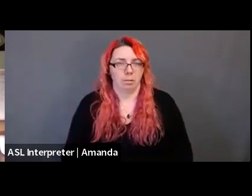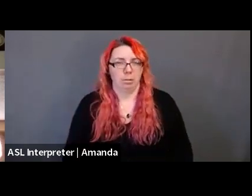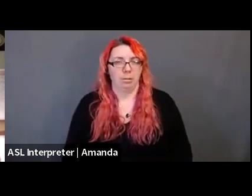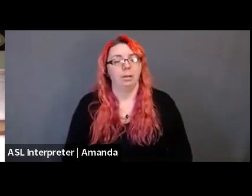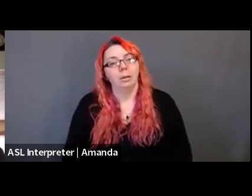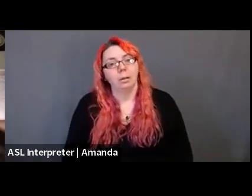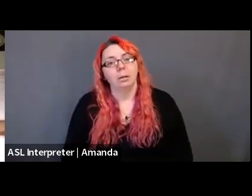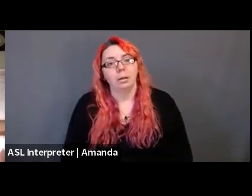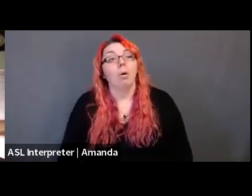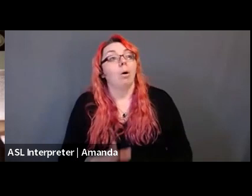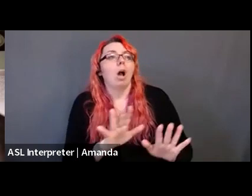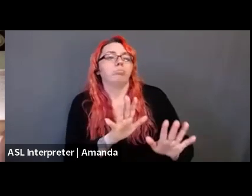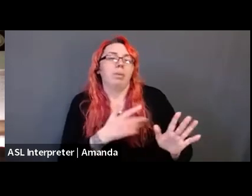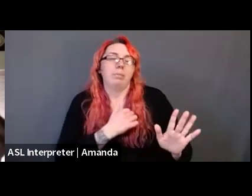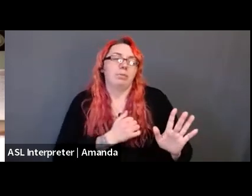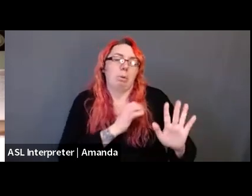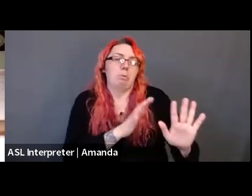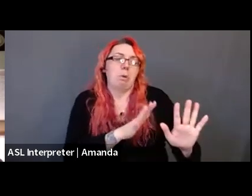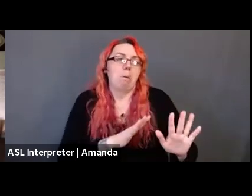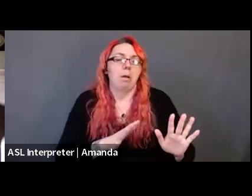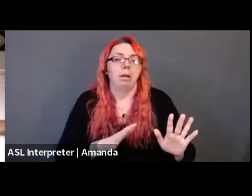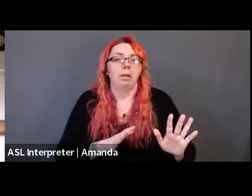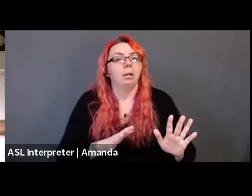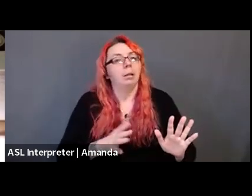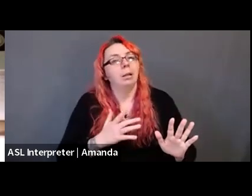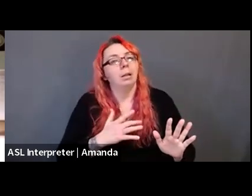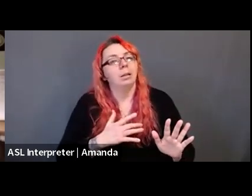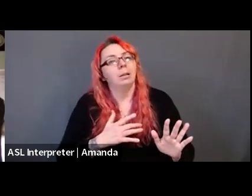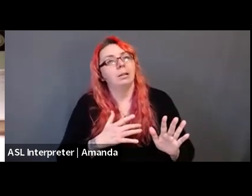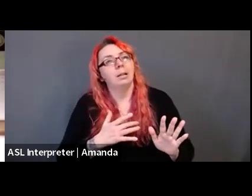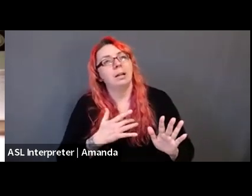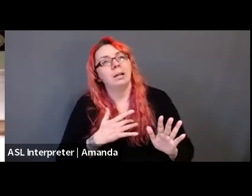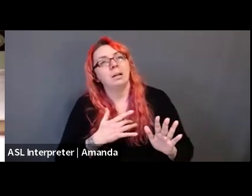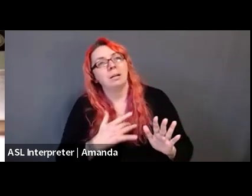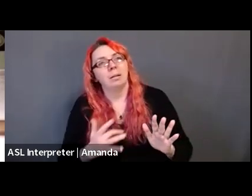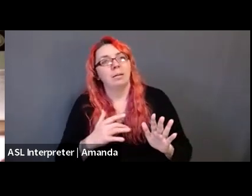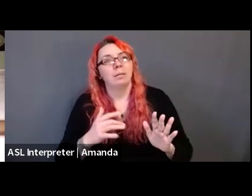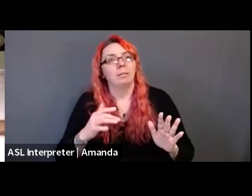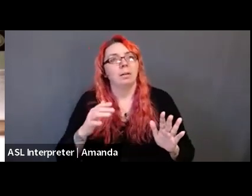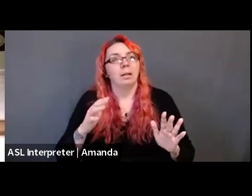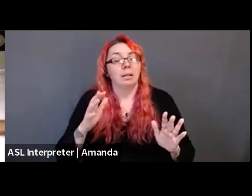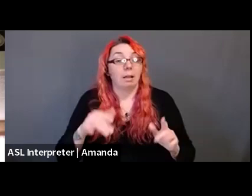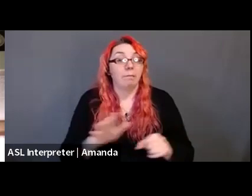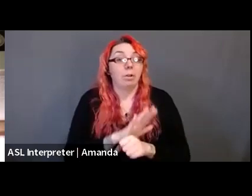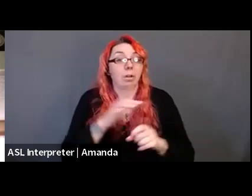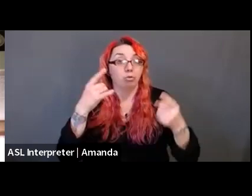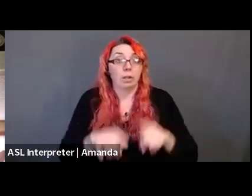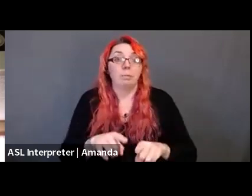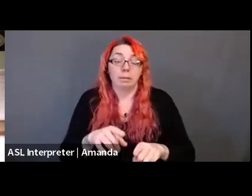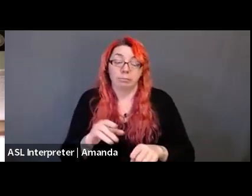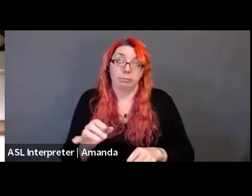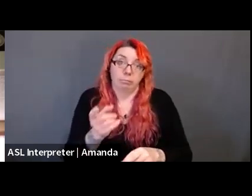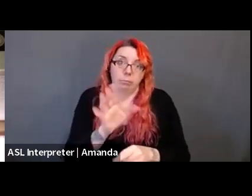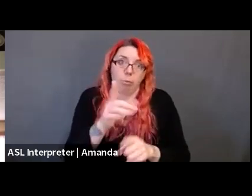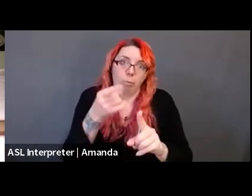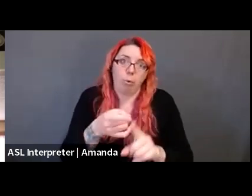I'm sorry. And, but it doesn't feel like it's authentic in terms of taking up the issues and appreciating the impact of behavior, which is what's really